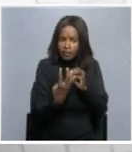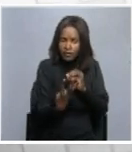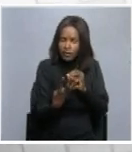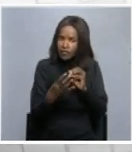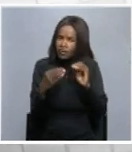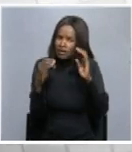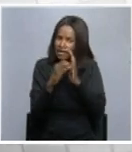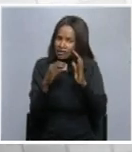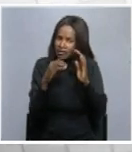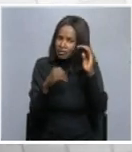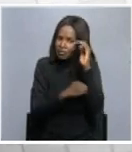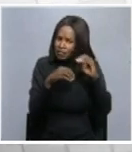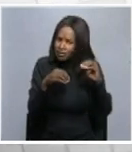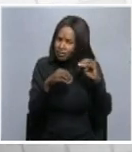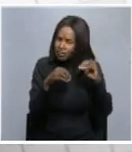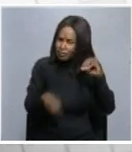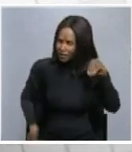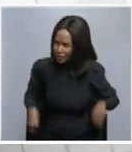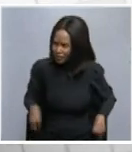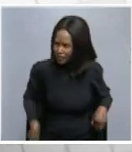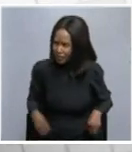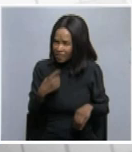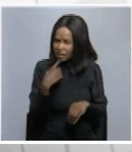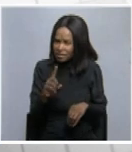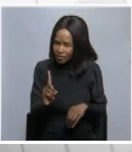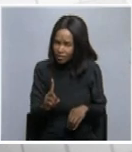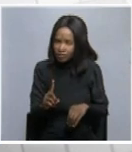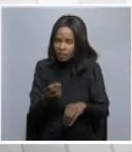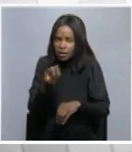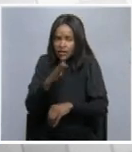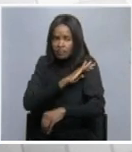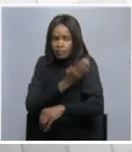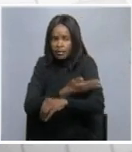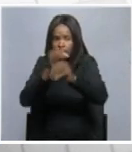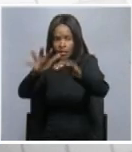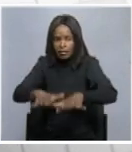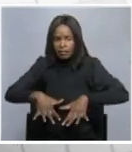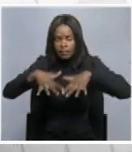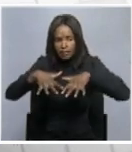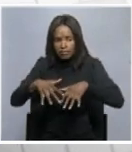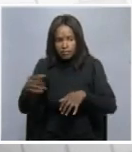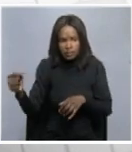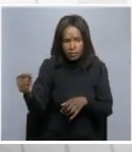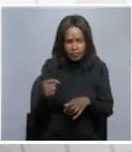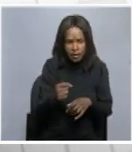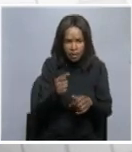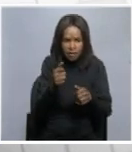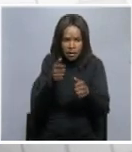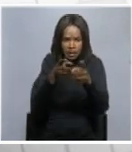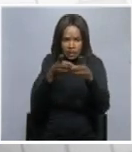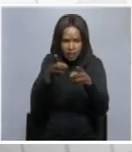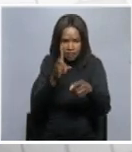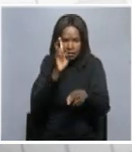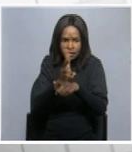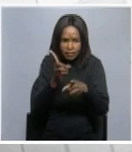Act provide that the National Assembly appoints the Director General and the Deputy Director General